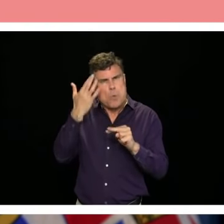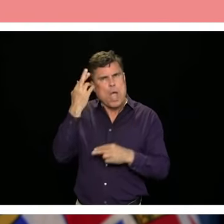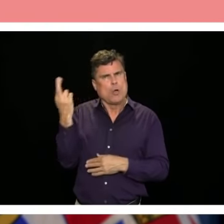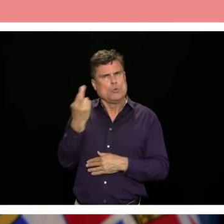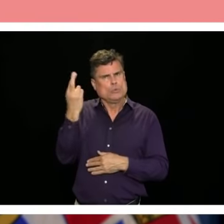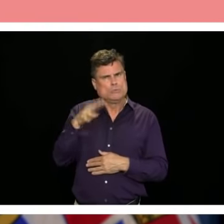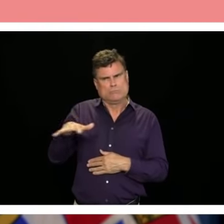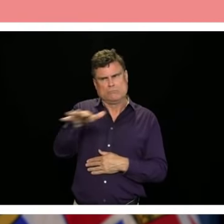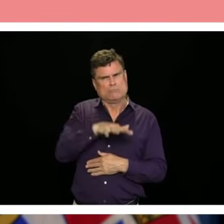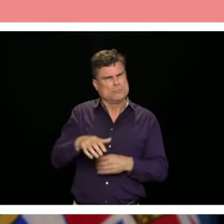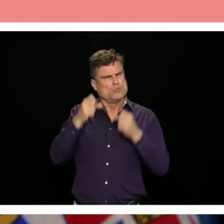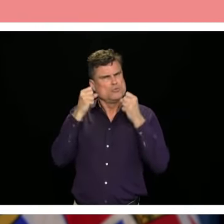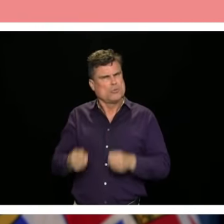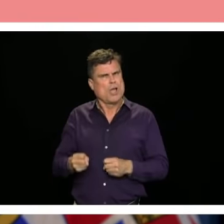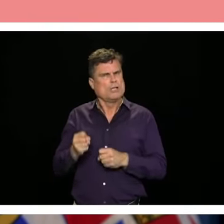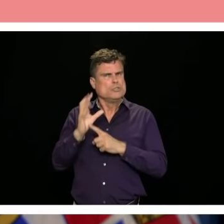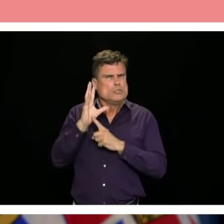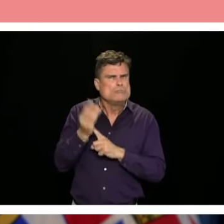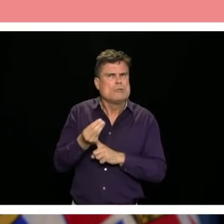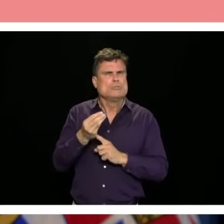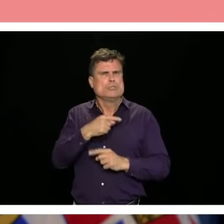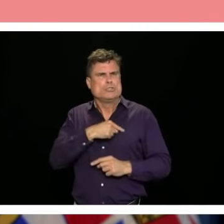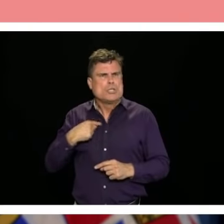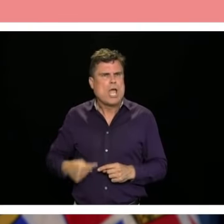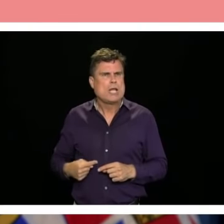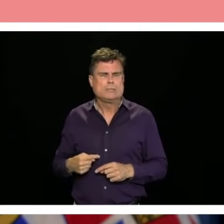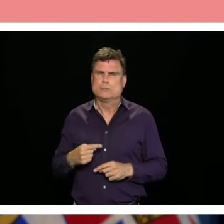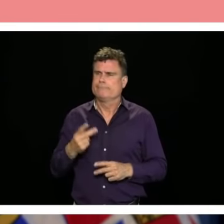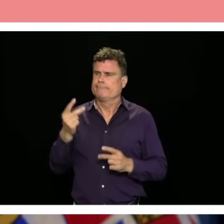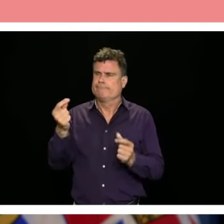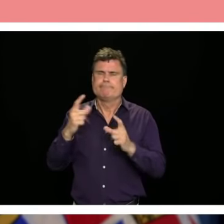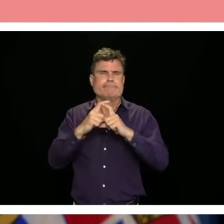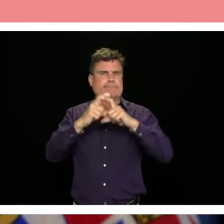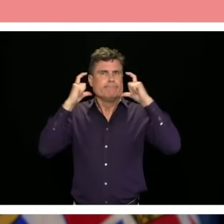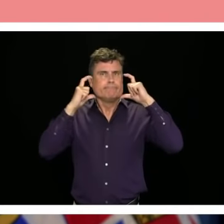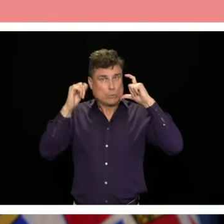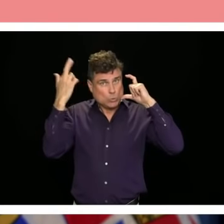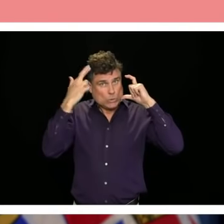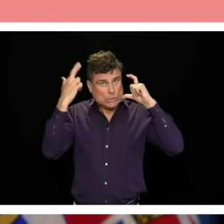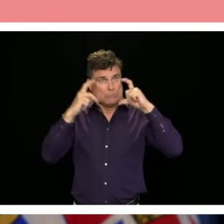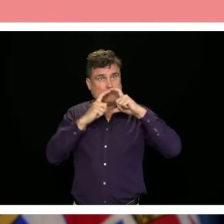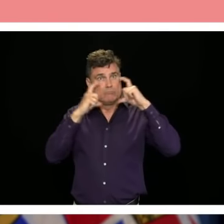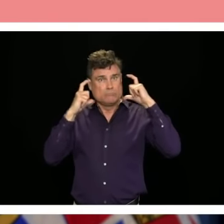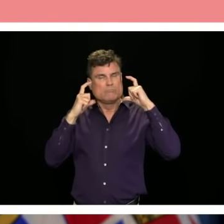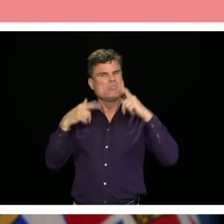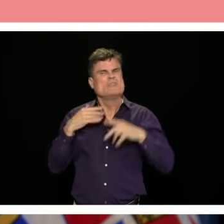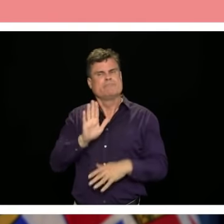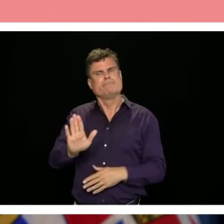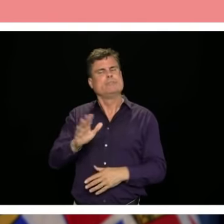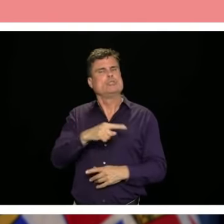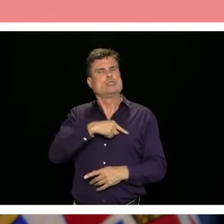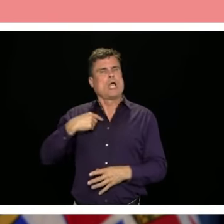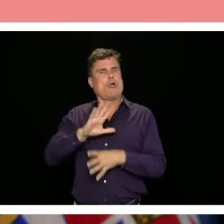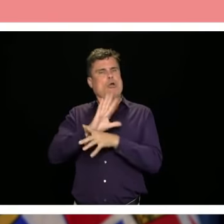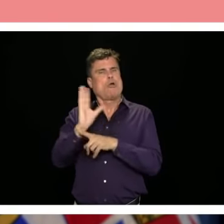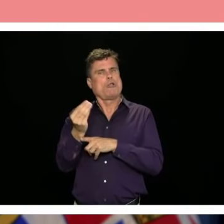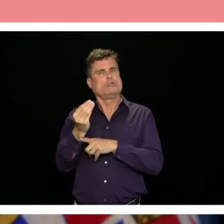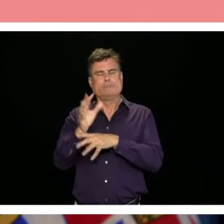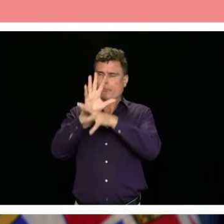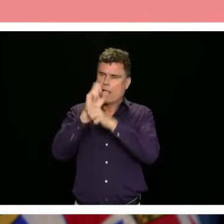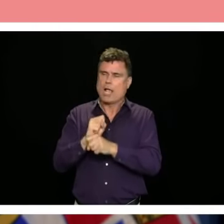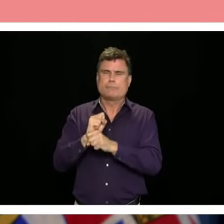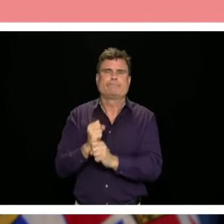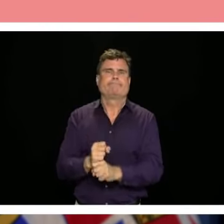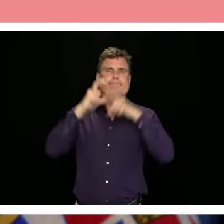sidebar. Considering how well Richmond has done, zero cases there since at least mid-May, with the large Chinese population there, is there a sense perhaps the community's